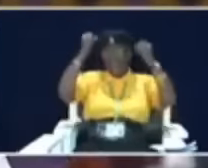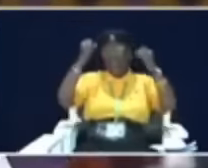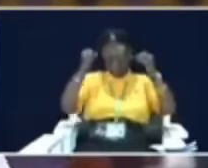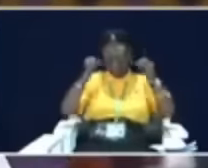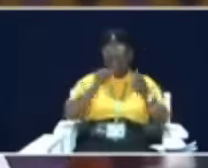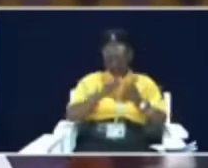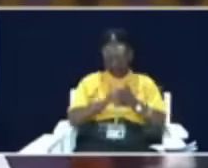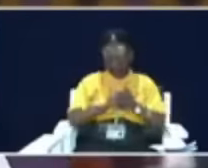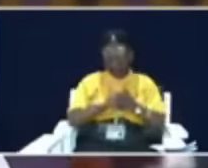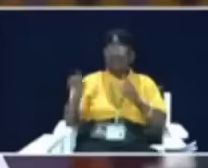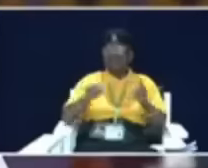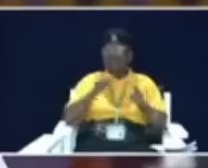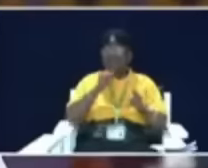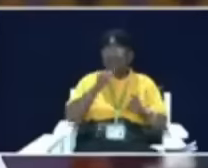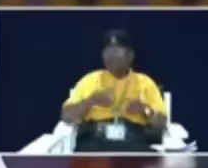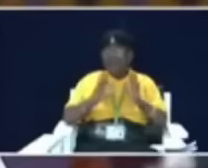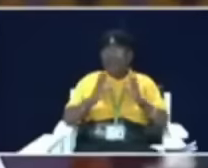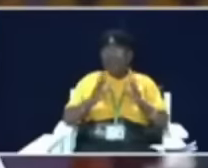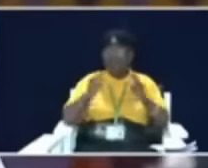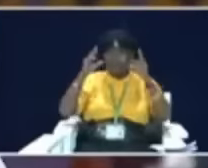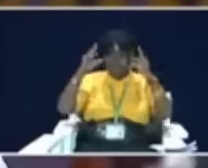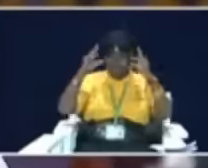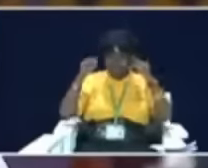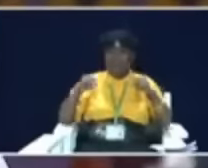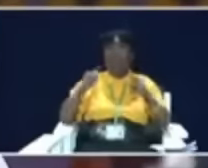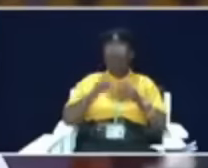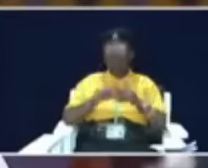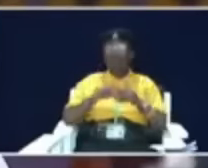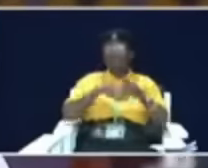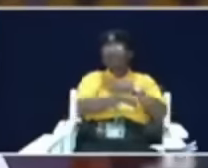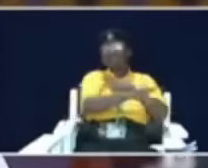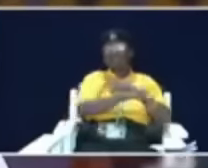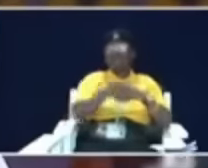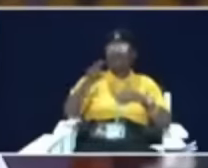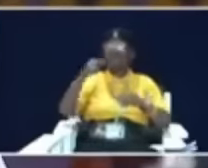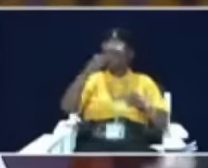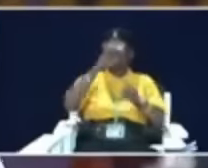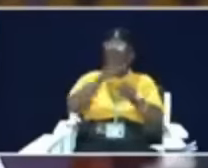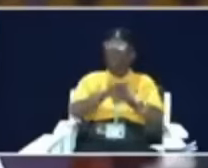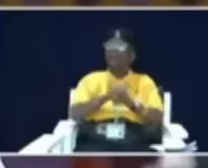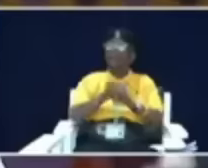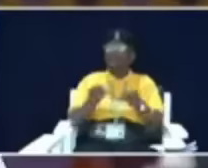that did not allow Moses to make it to the promised land. It was anger that was his wall.